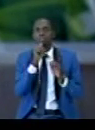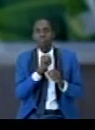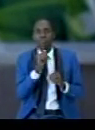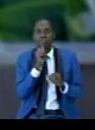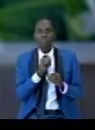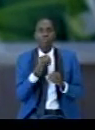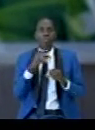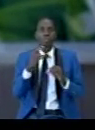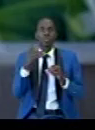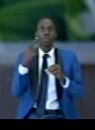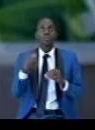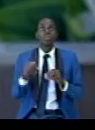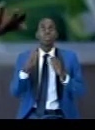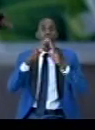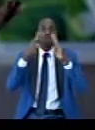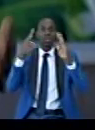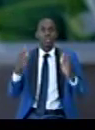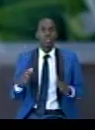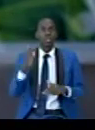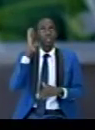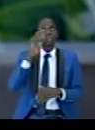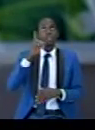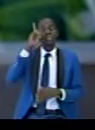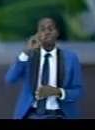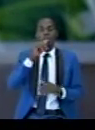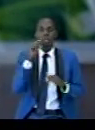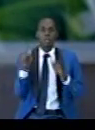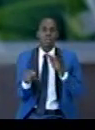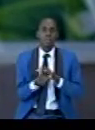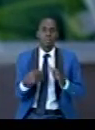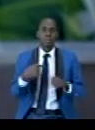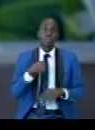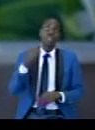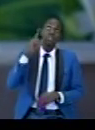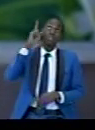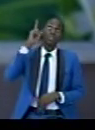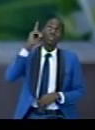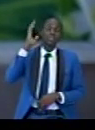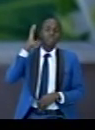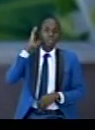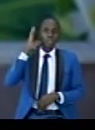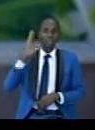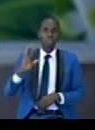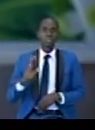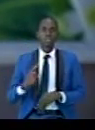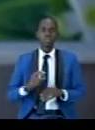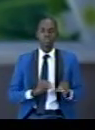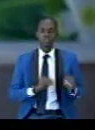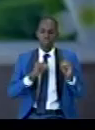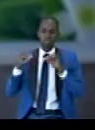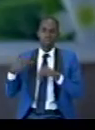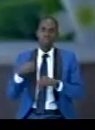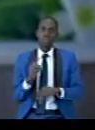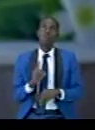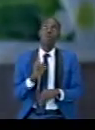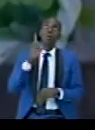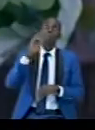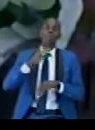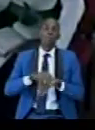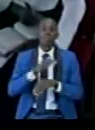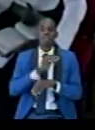his tabernacle shall he hide me. He shall set me up upon a